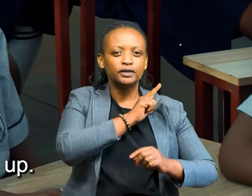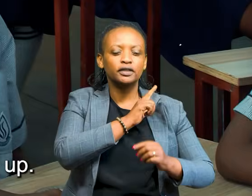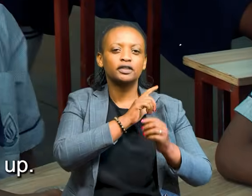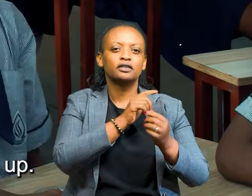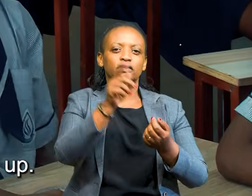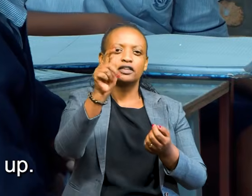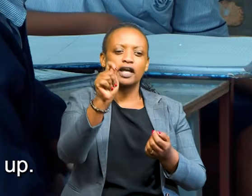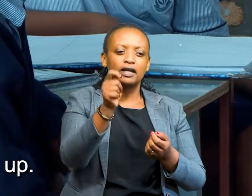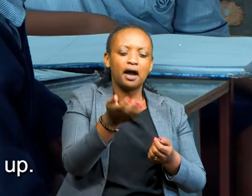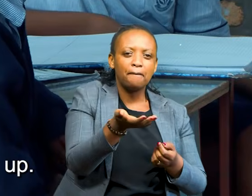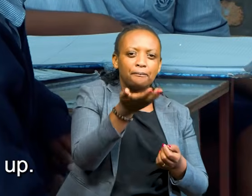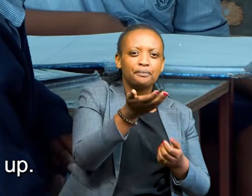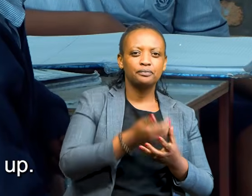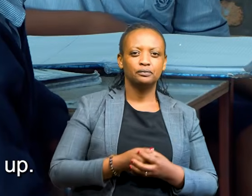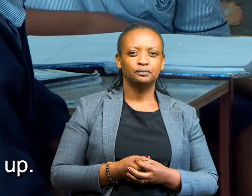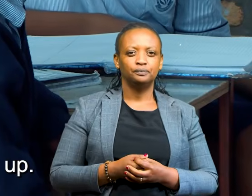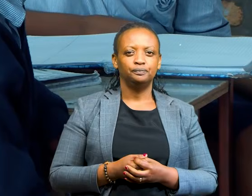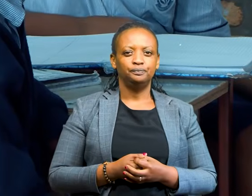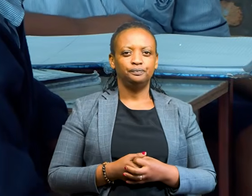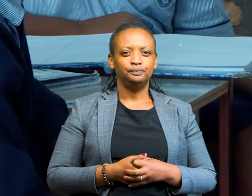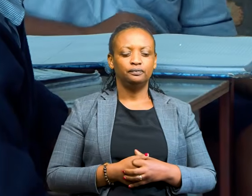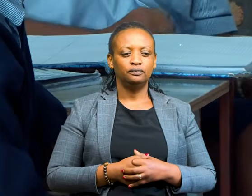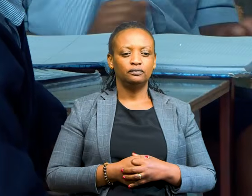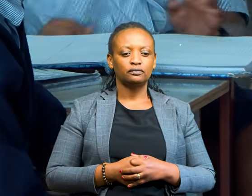chance of getting tail up. Tail up.